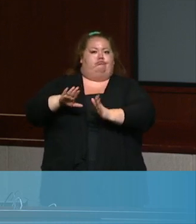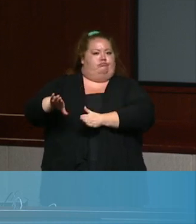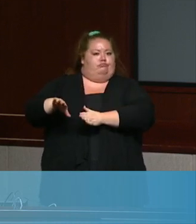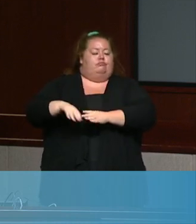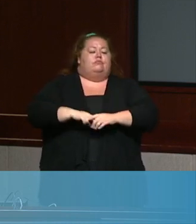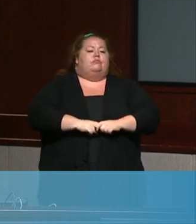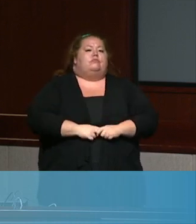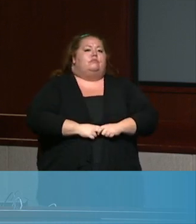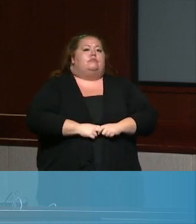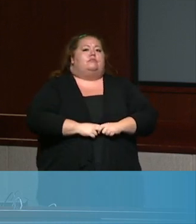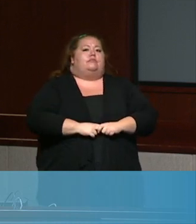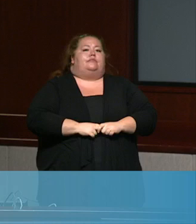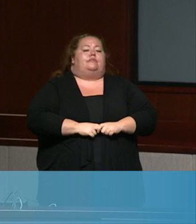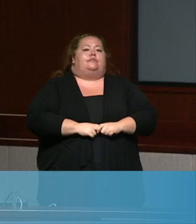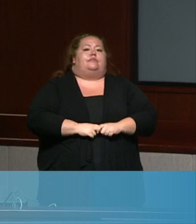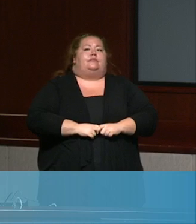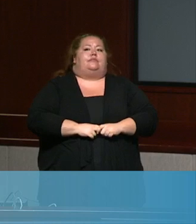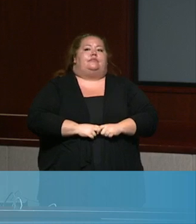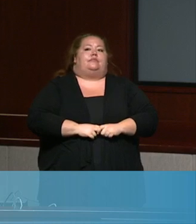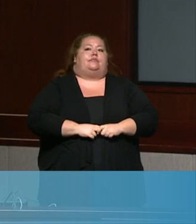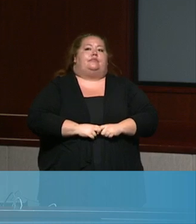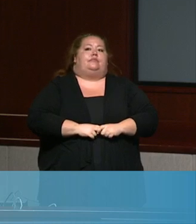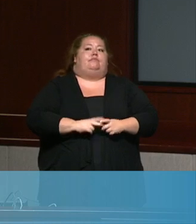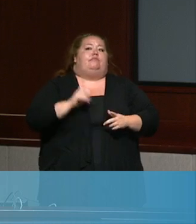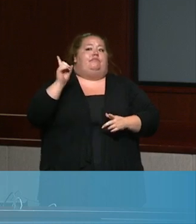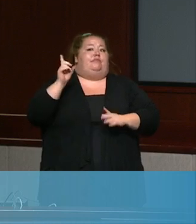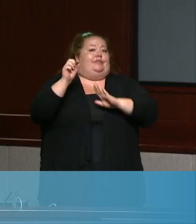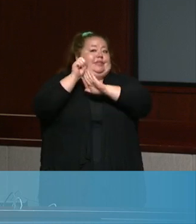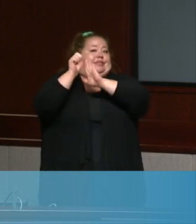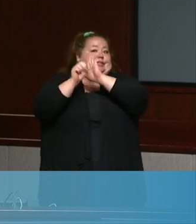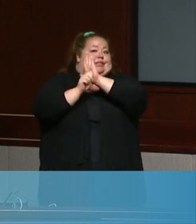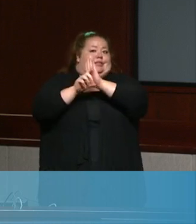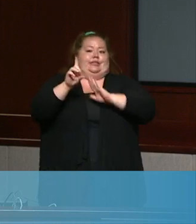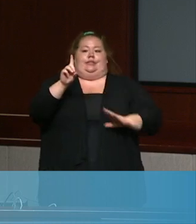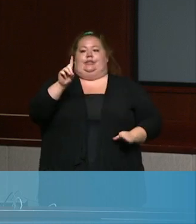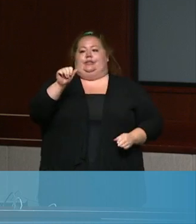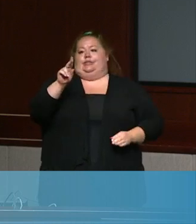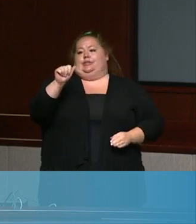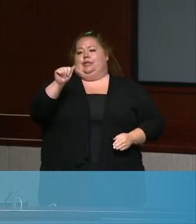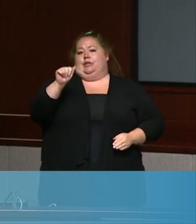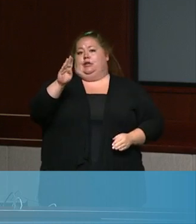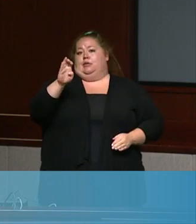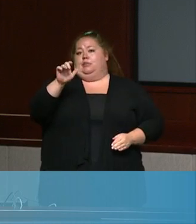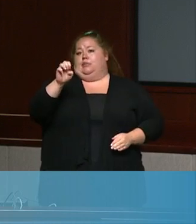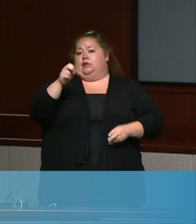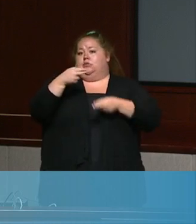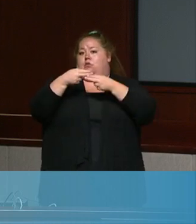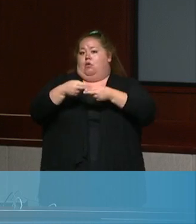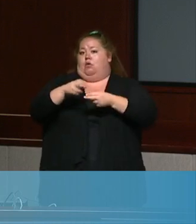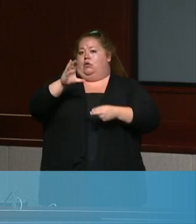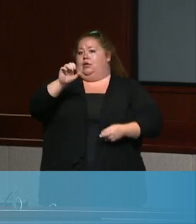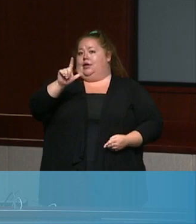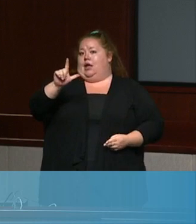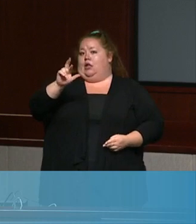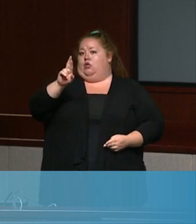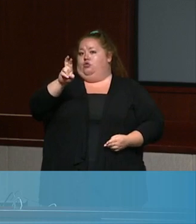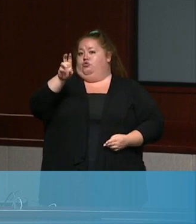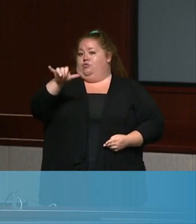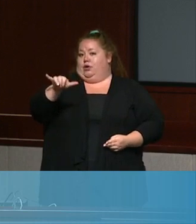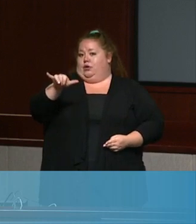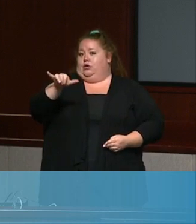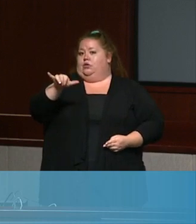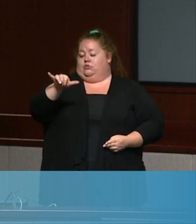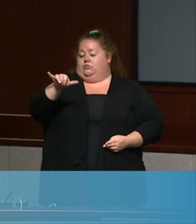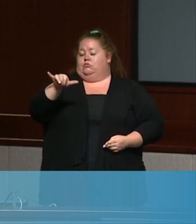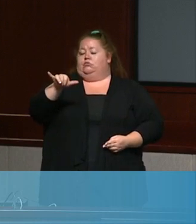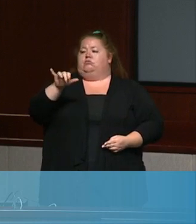We've spoken about the state's database before. It's called CalReady. This database that the state maintains is